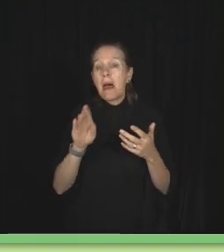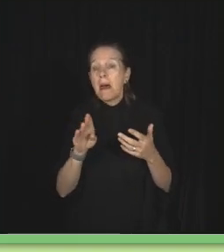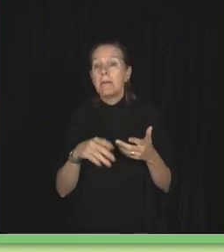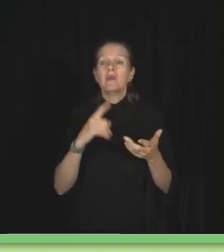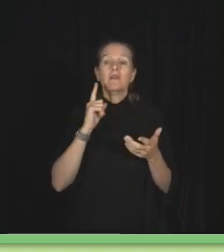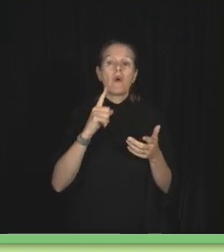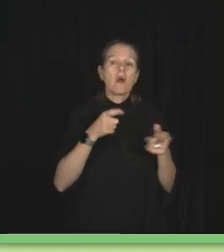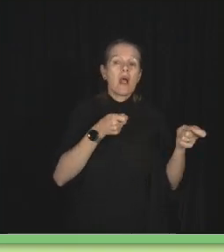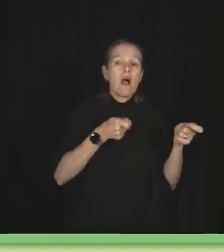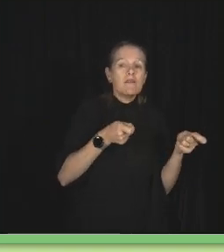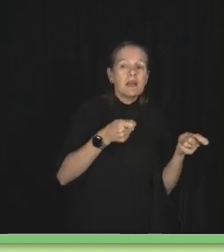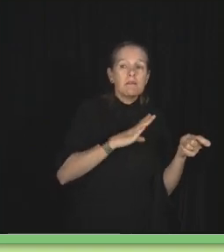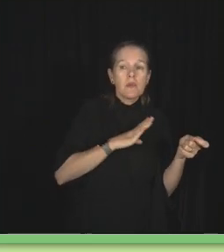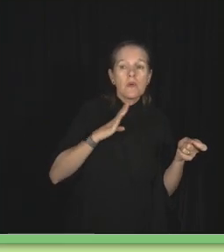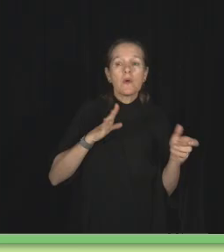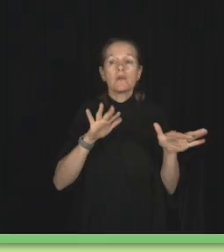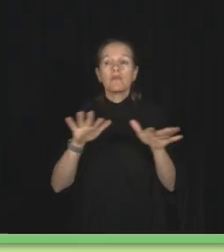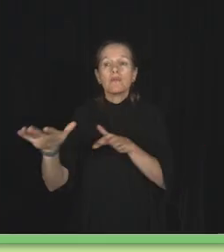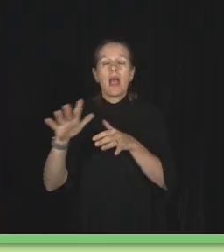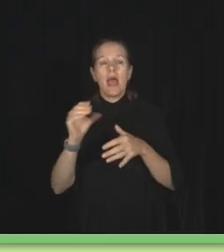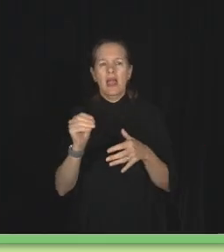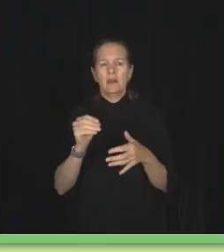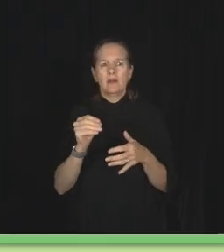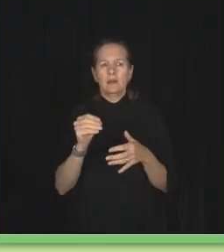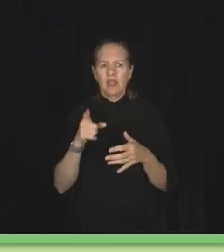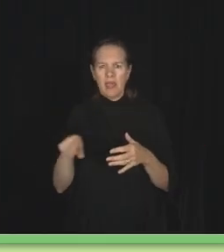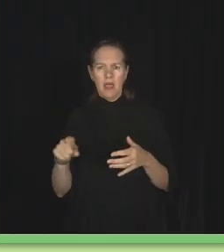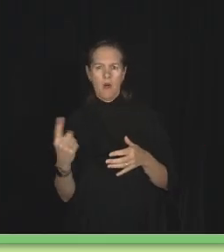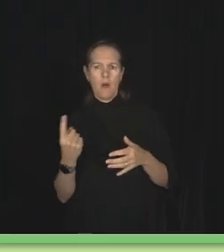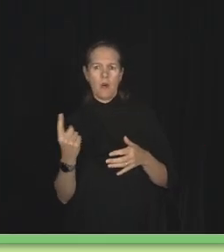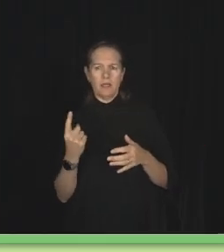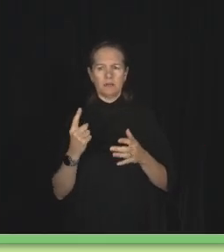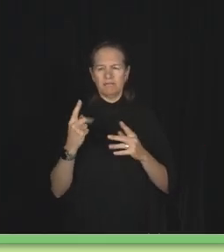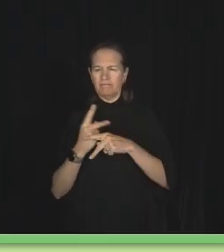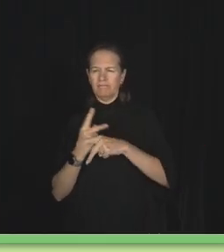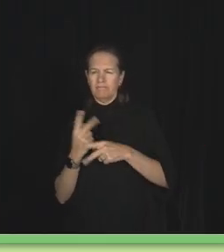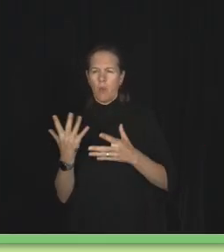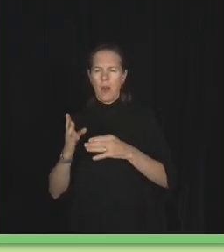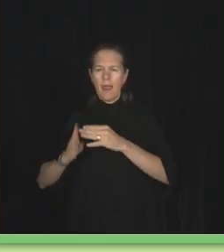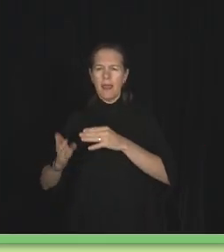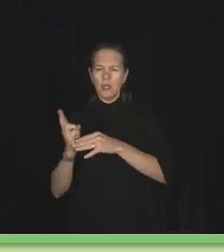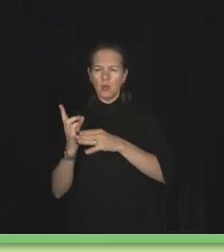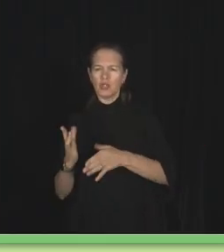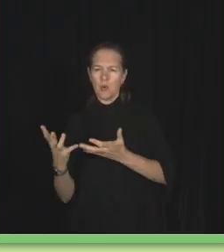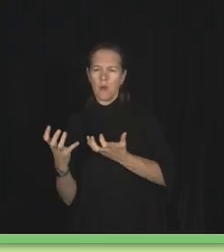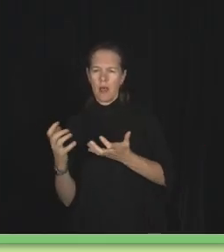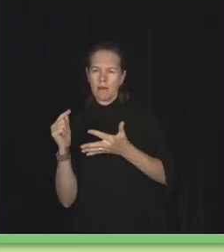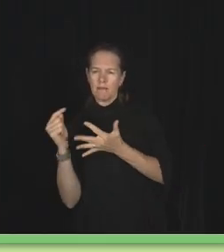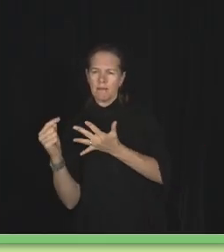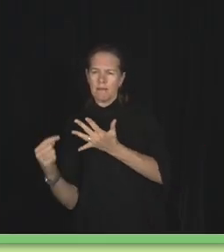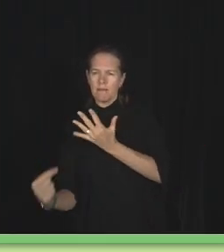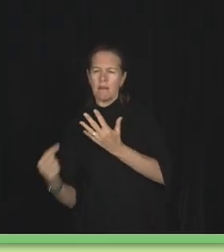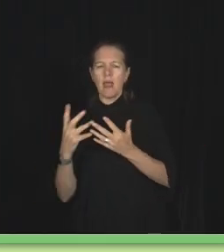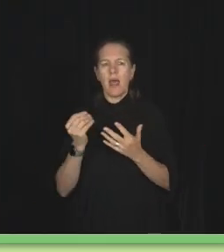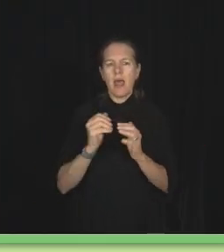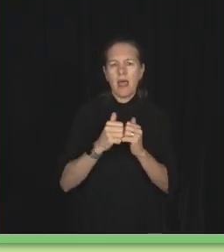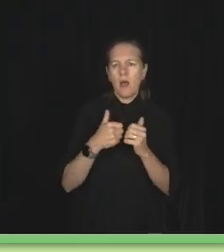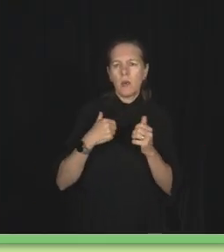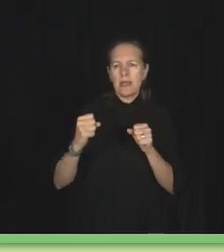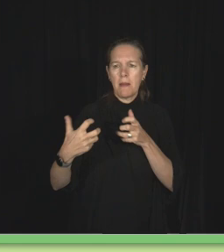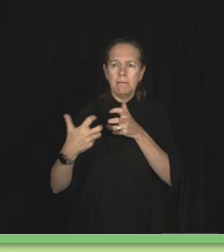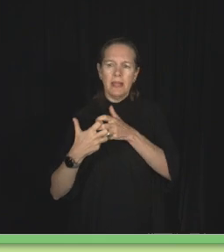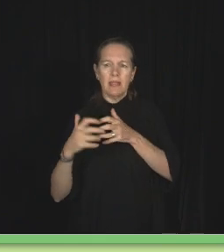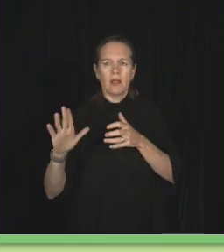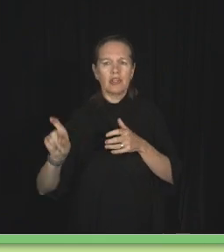sure that we're always taking into account you know, what our end users need and where we should be looking to meet those